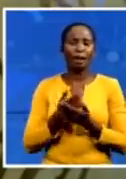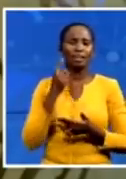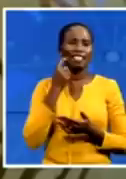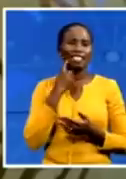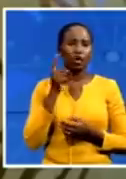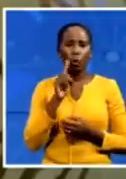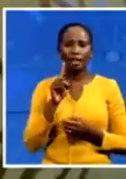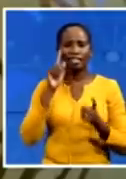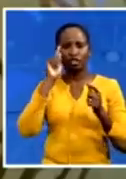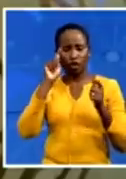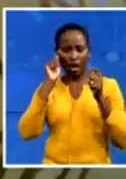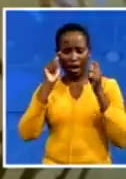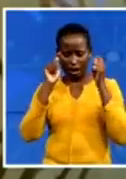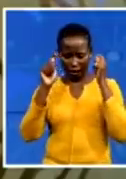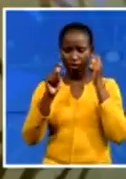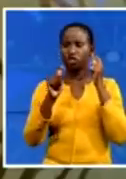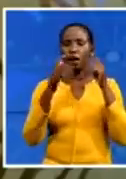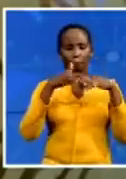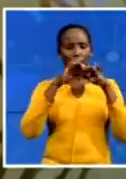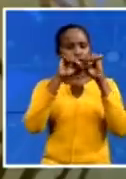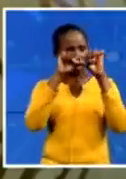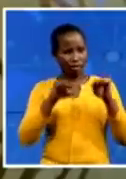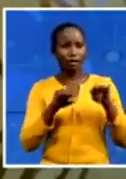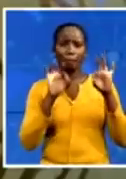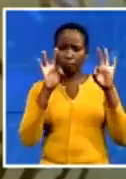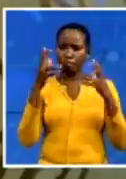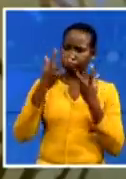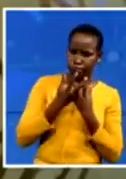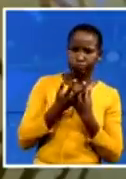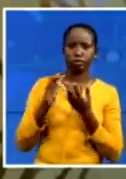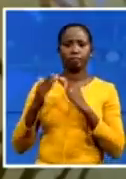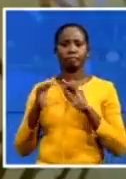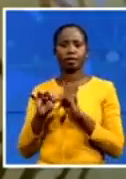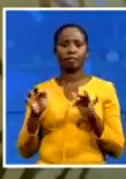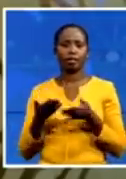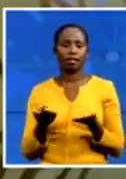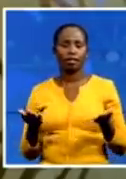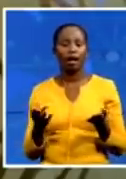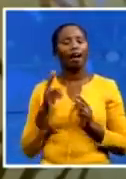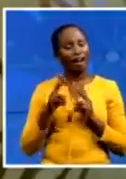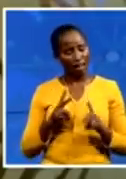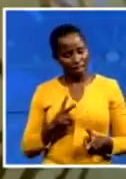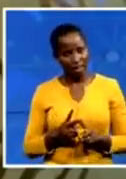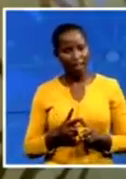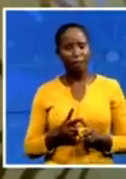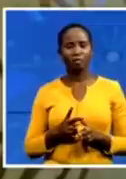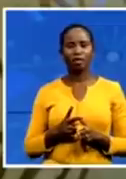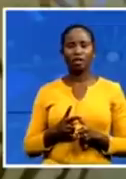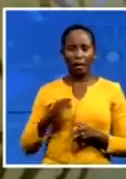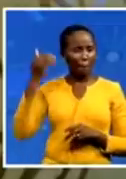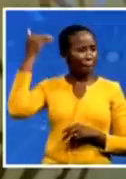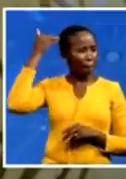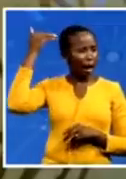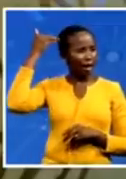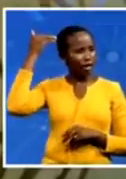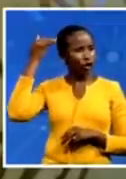that doesn't work for most people. And so again, I think we are stuck in a quagmire in South Africa of only ever seeing issues and problems